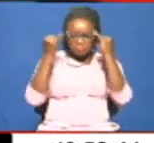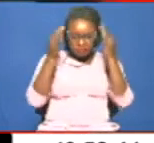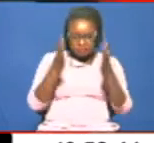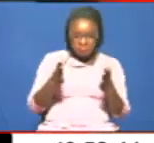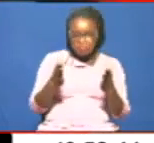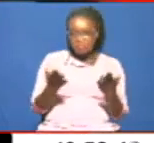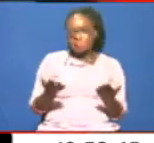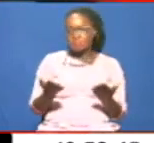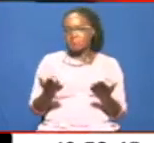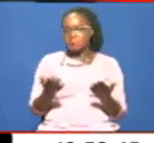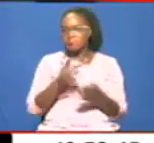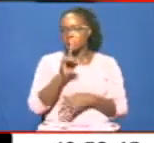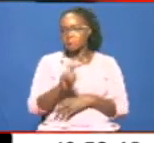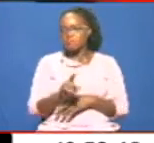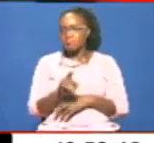players? No,